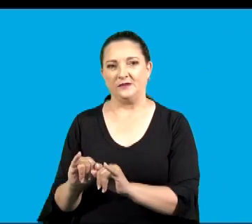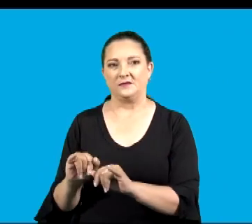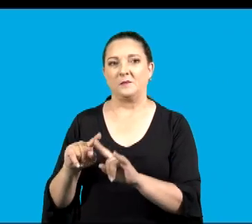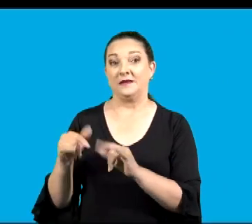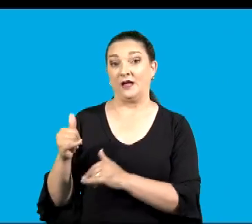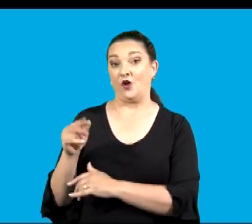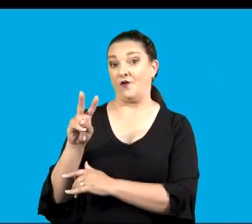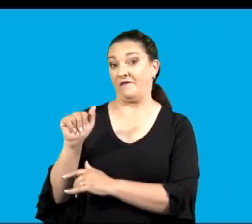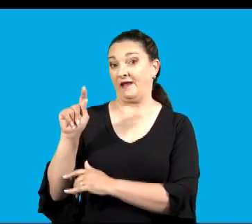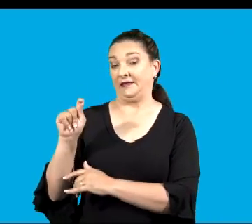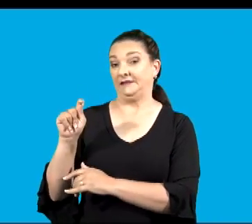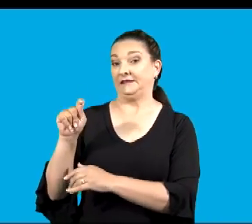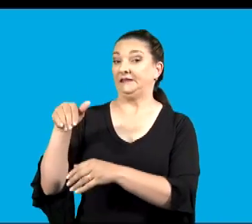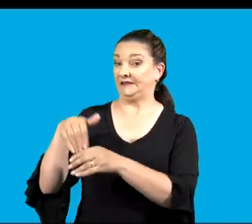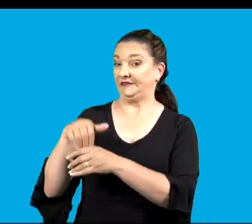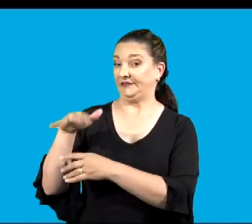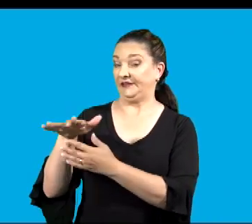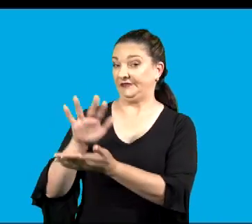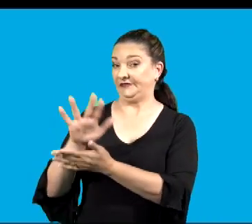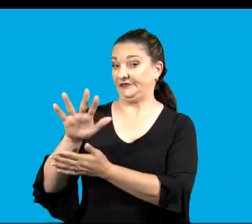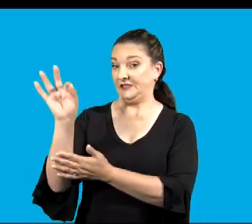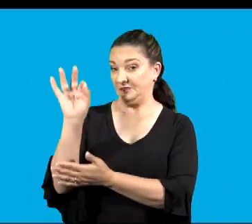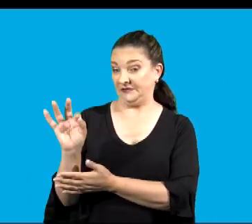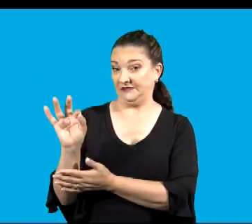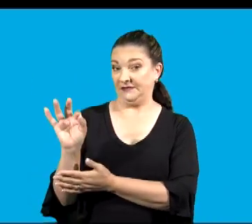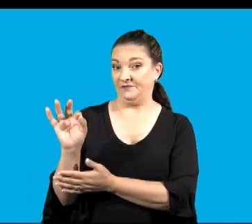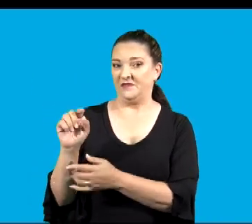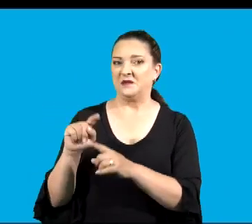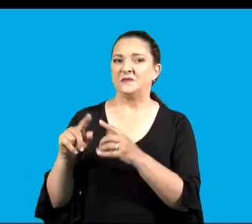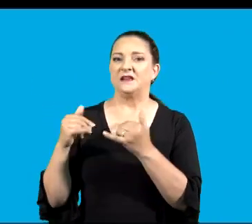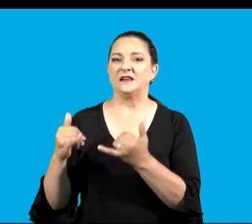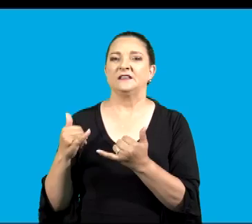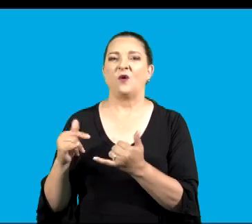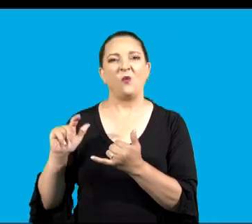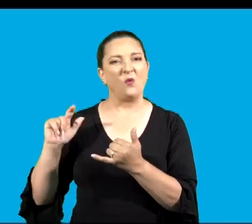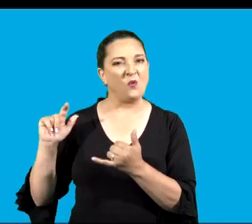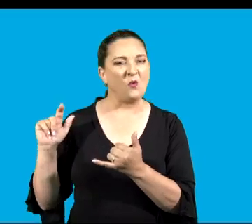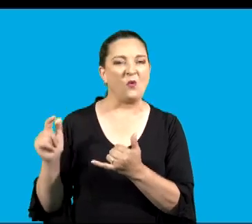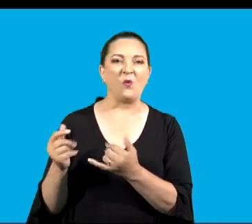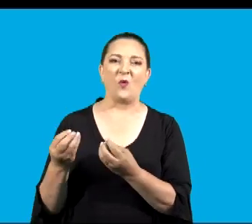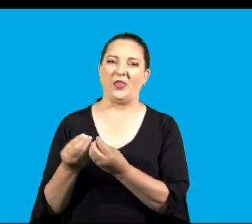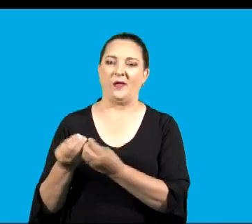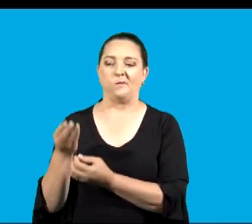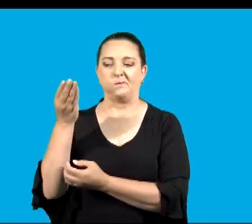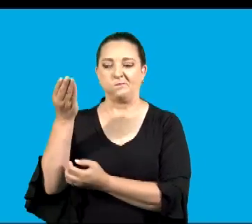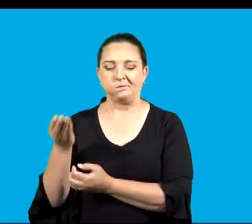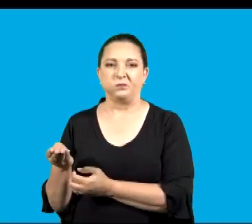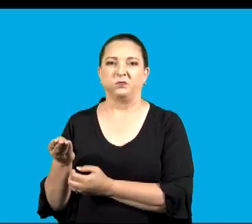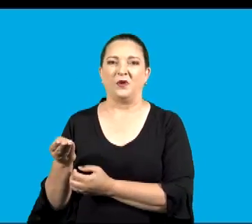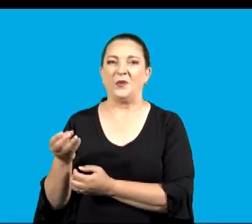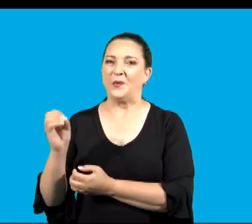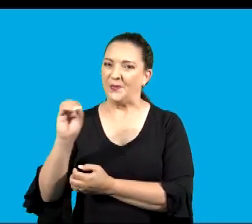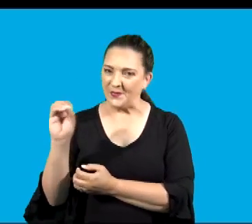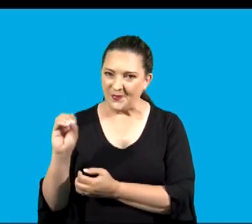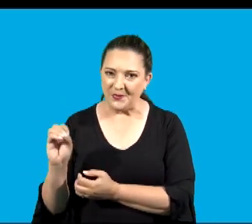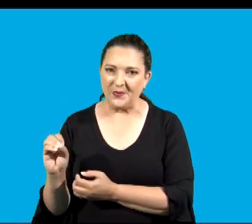Included VAT at 15%. All goods on this invoice were zero-rated products. So remember,